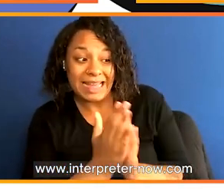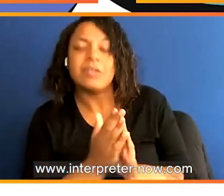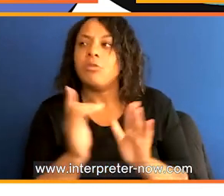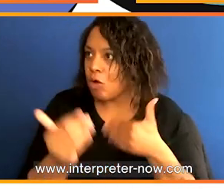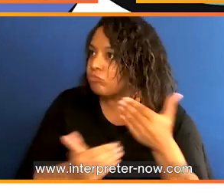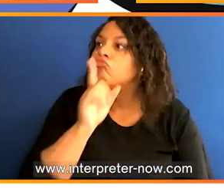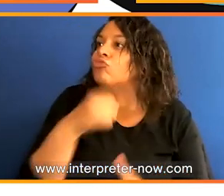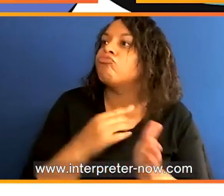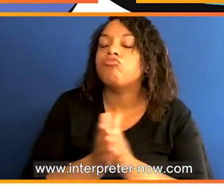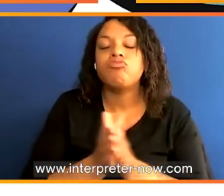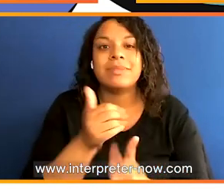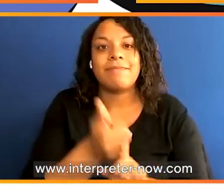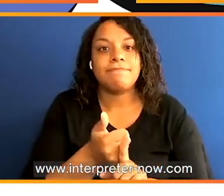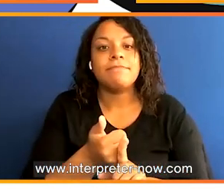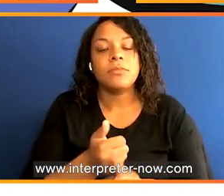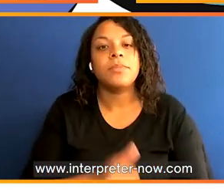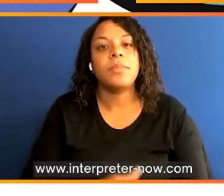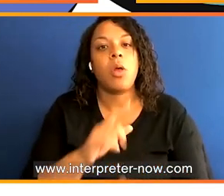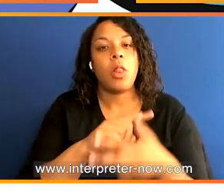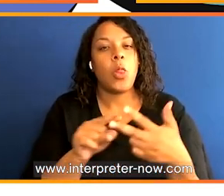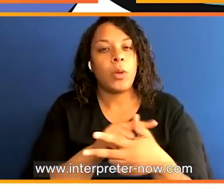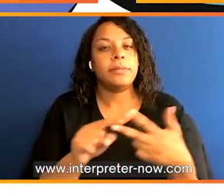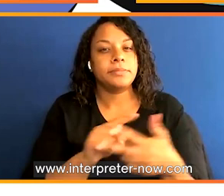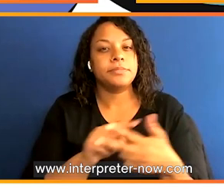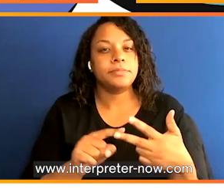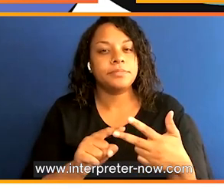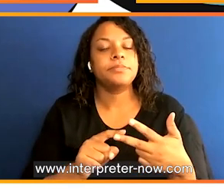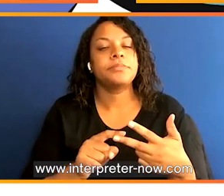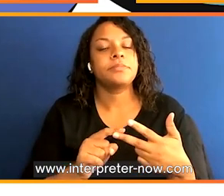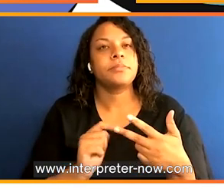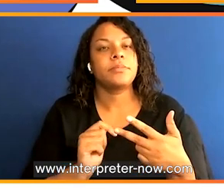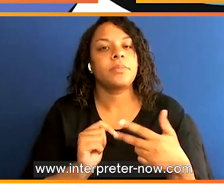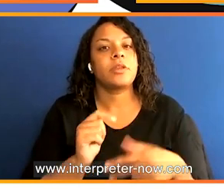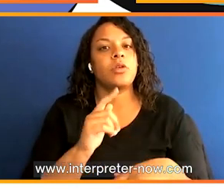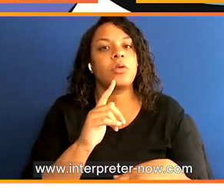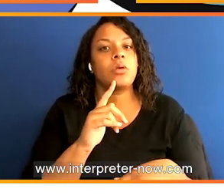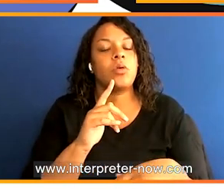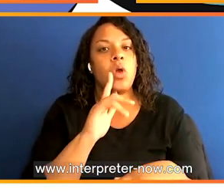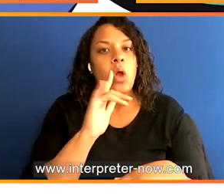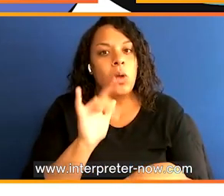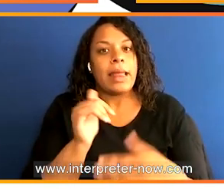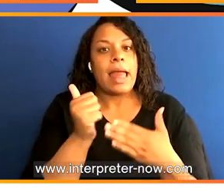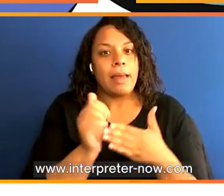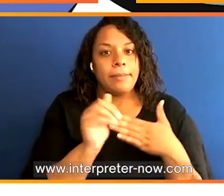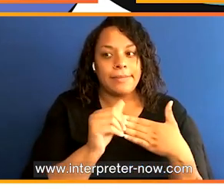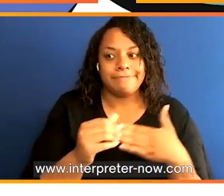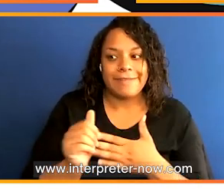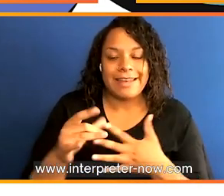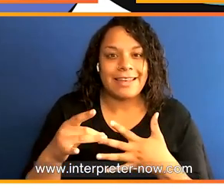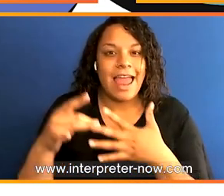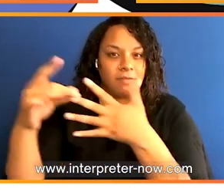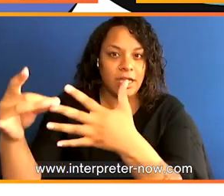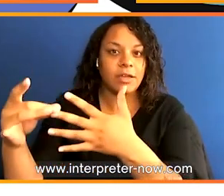boil it down to, okay, those three things that really have been kind of a navigation or a framework